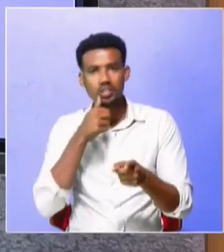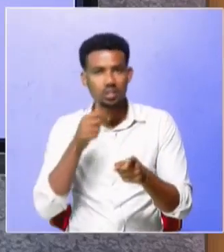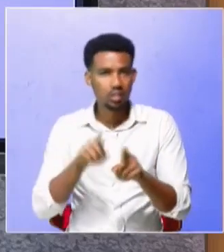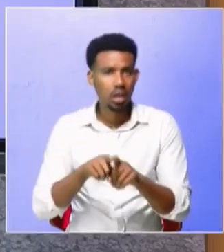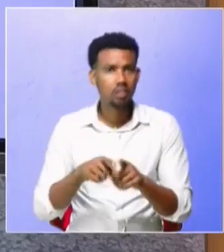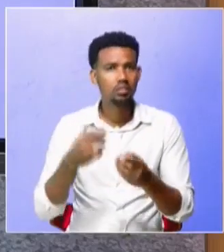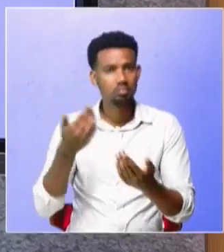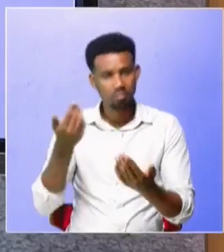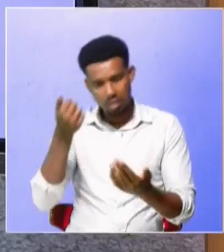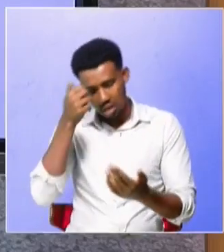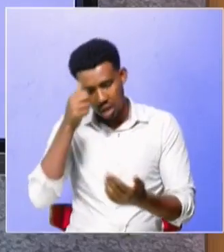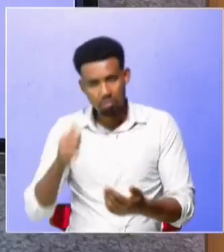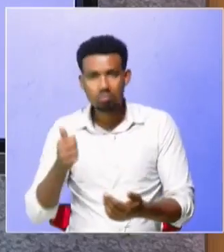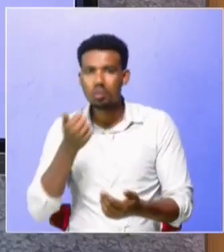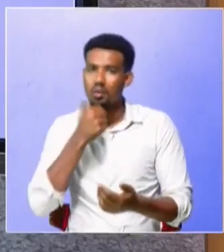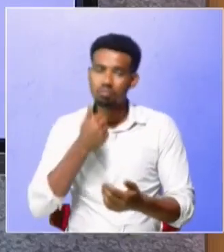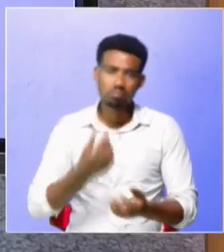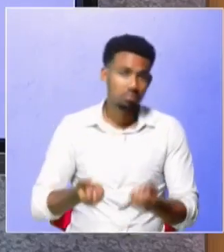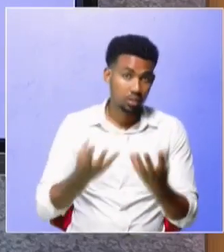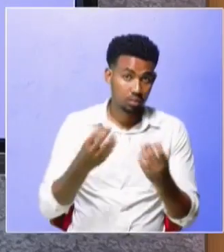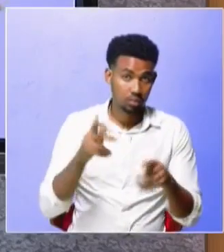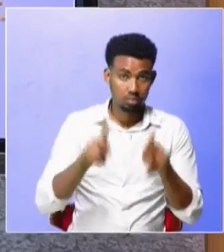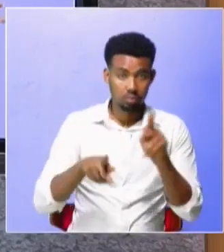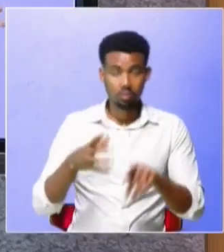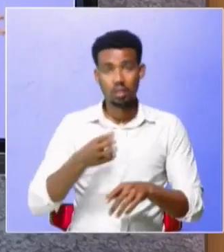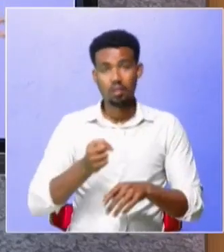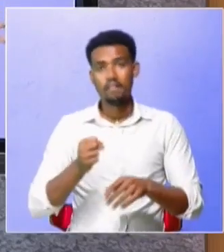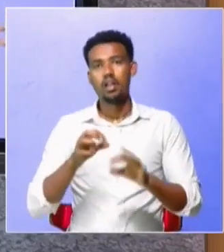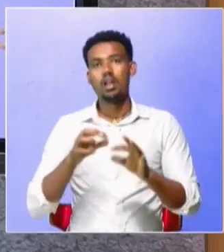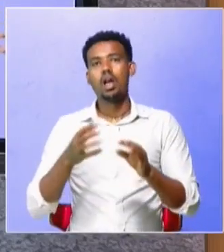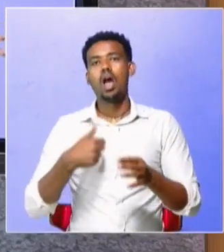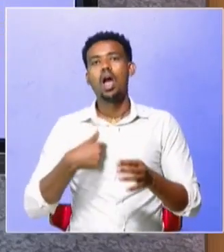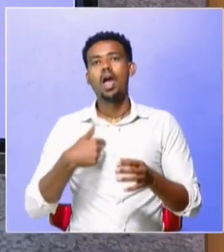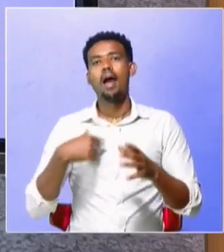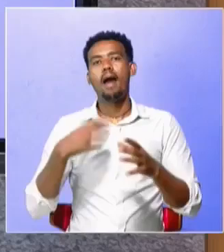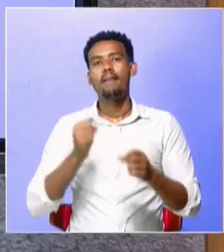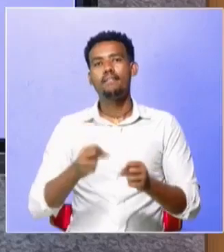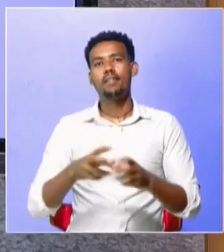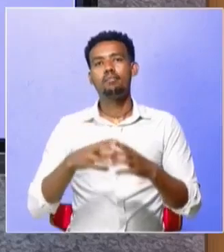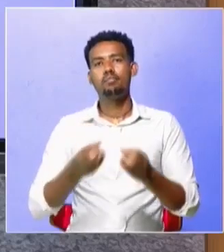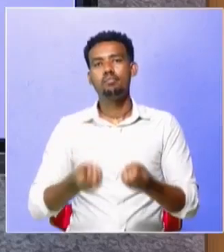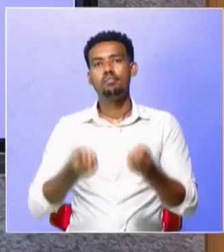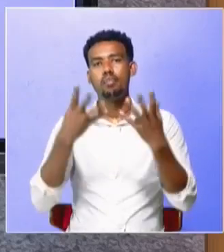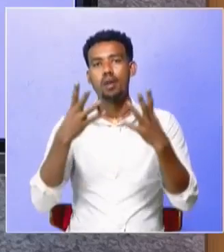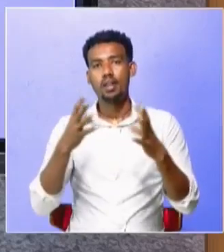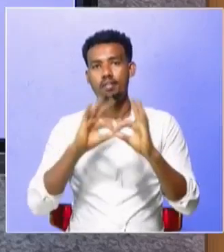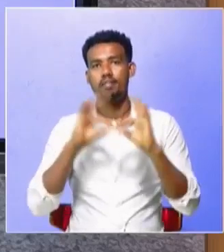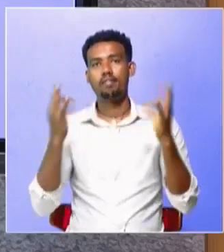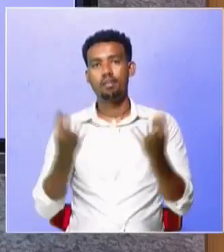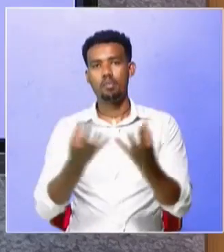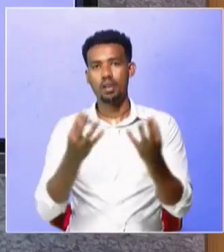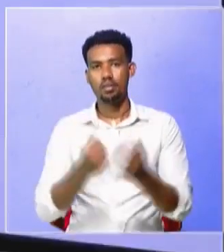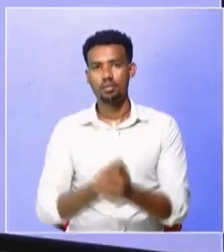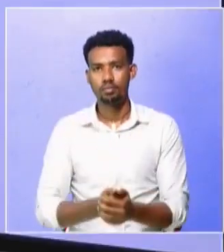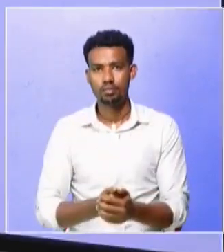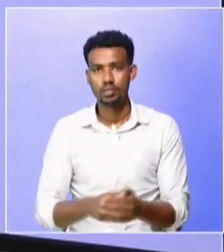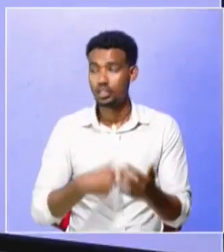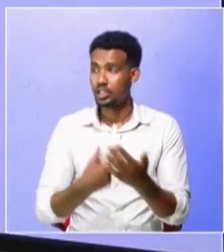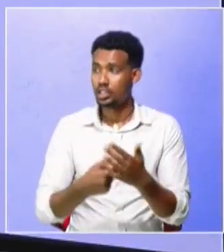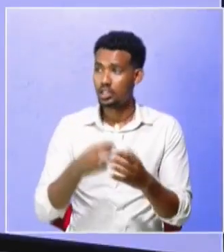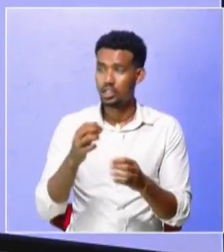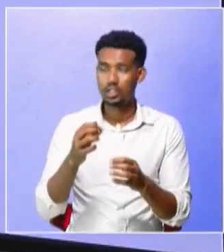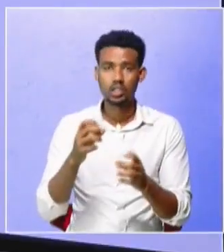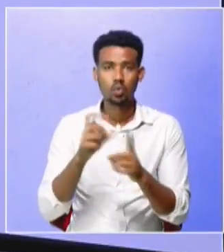and aunts and uncles. So, and that means large, very big. So these were all the words that we